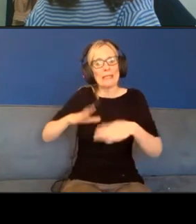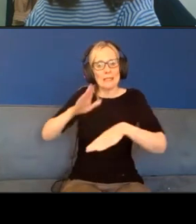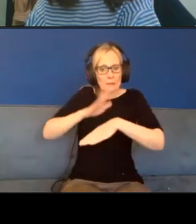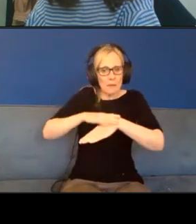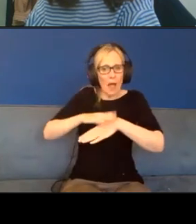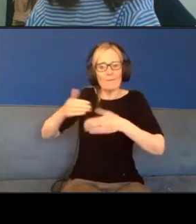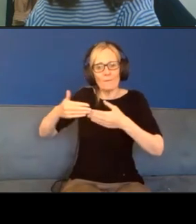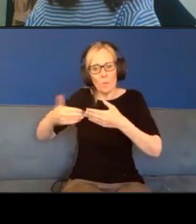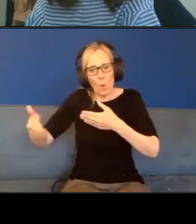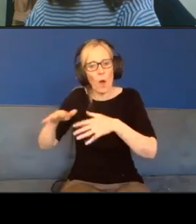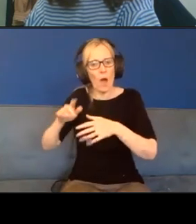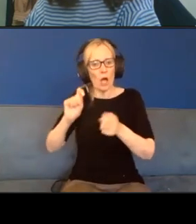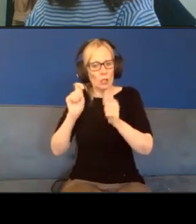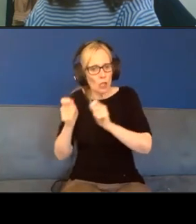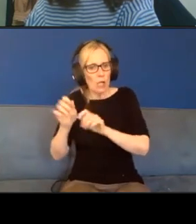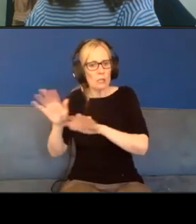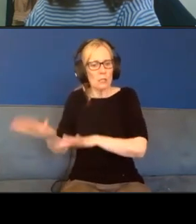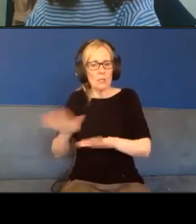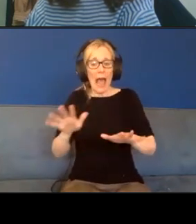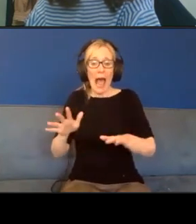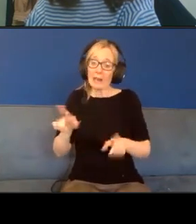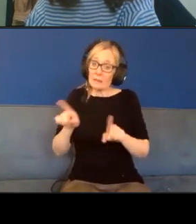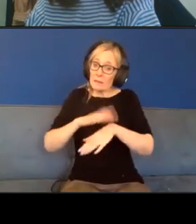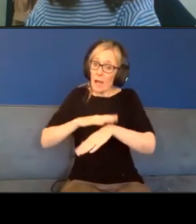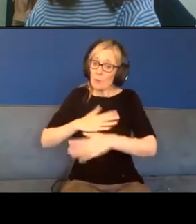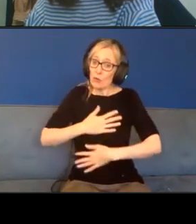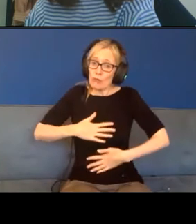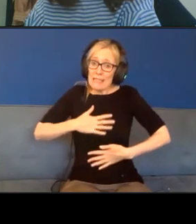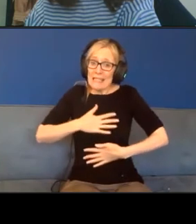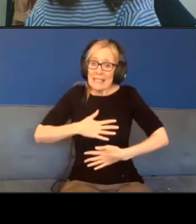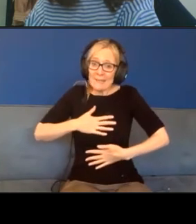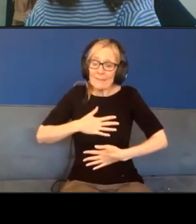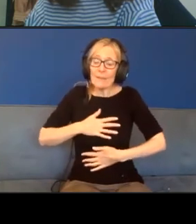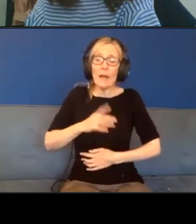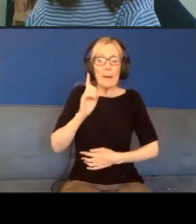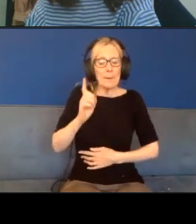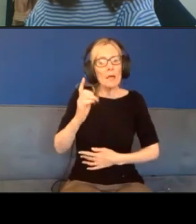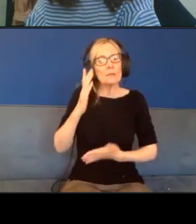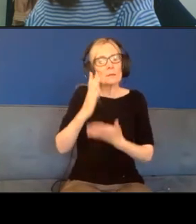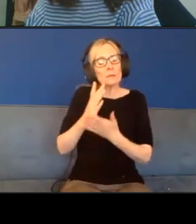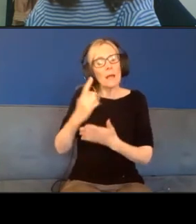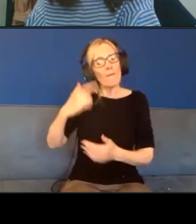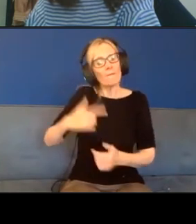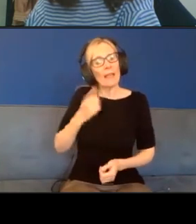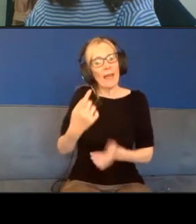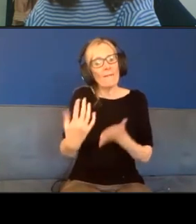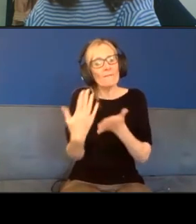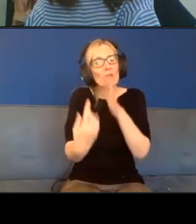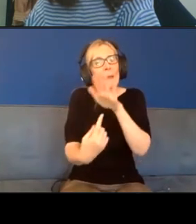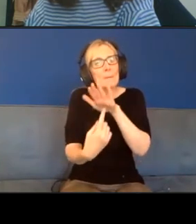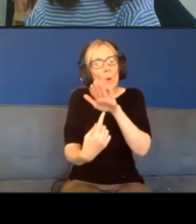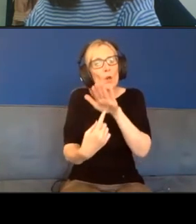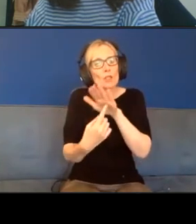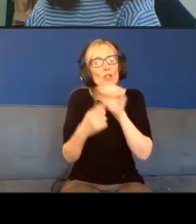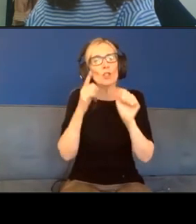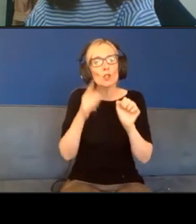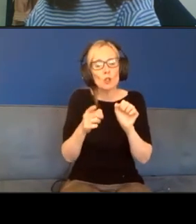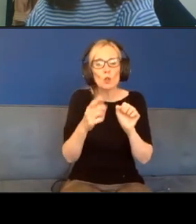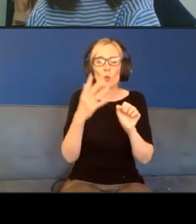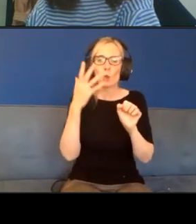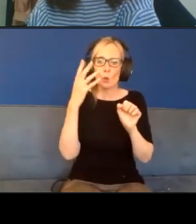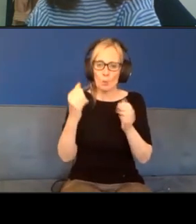take time to grieve and all that. But what I think is really important that you cultivate a support